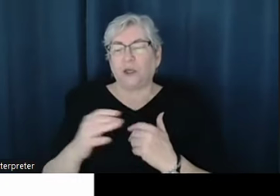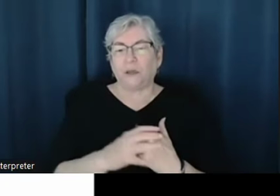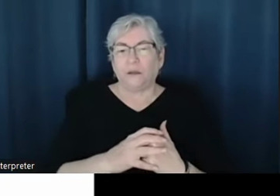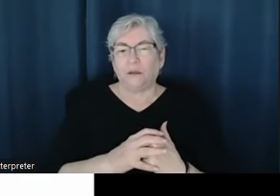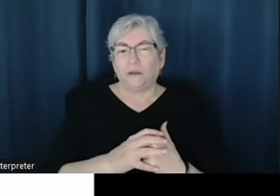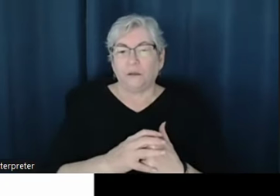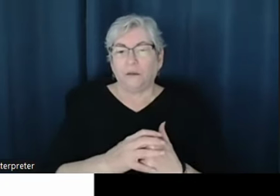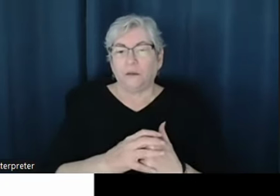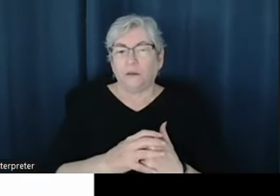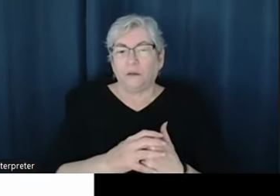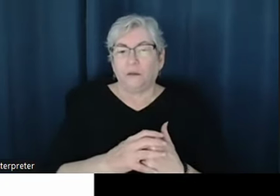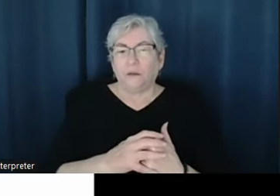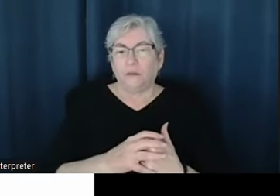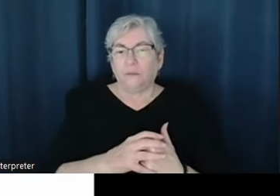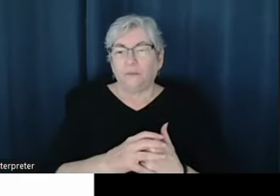is